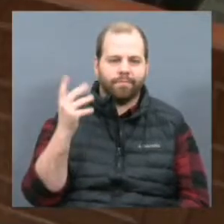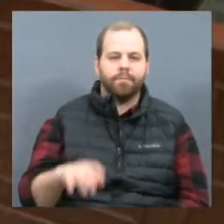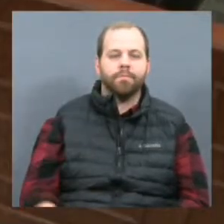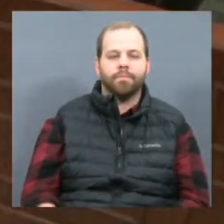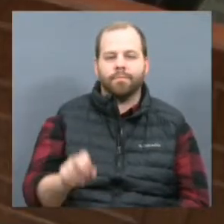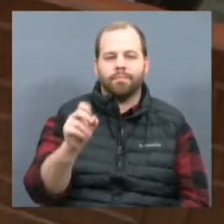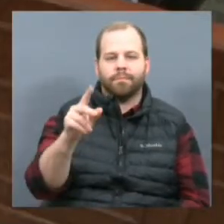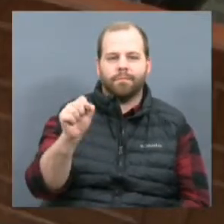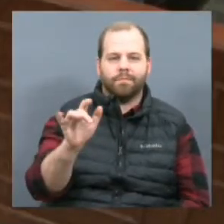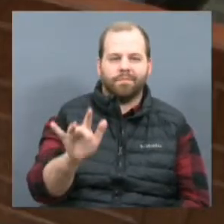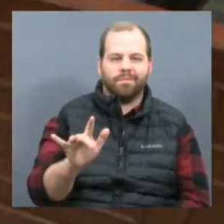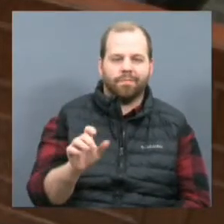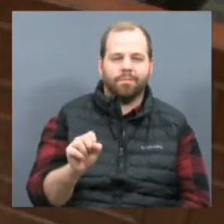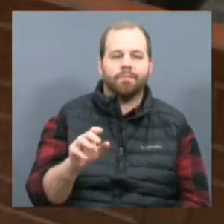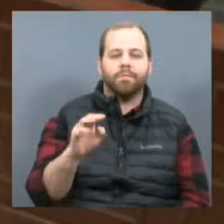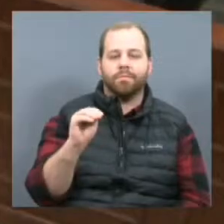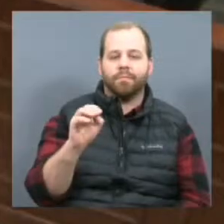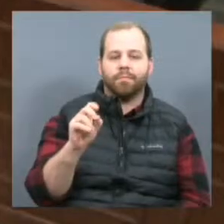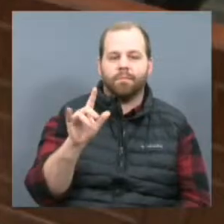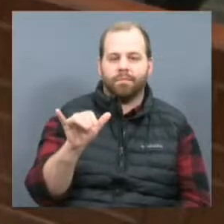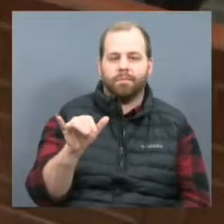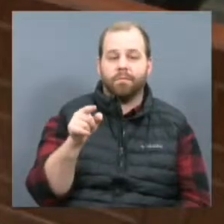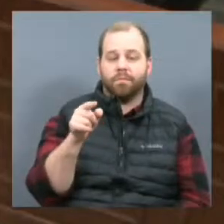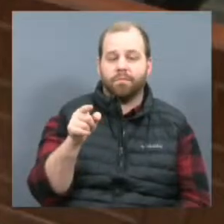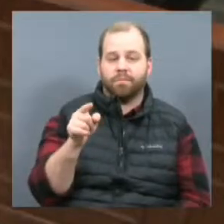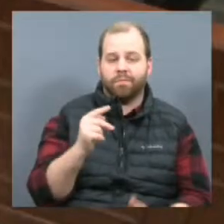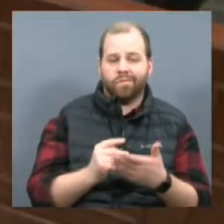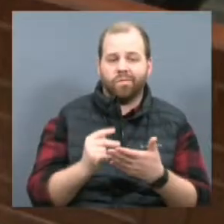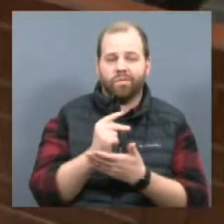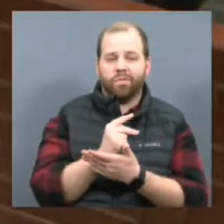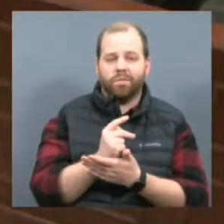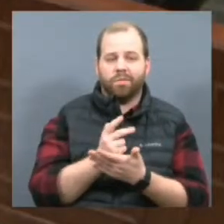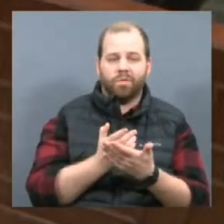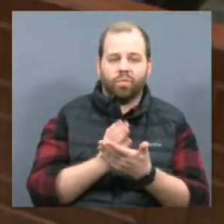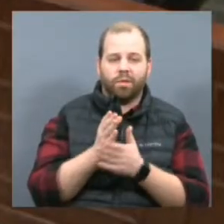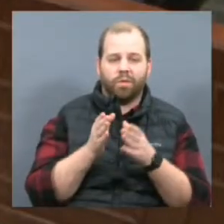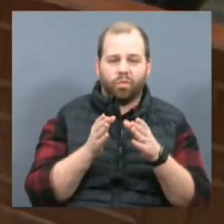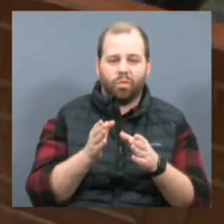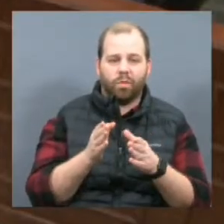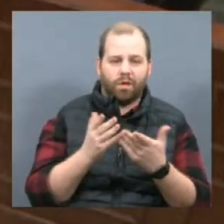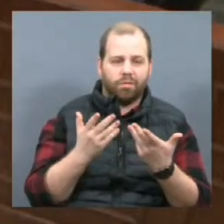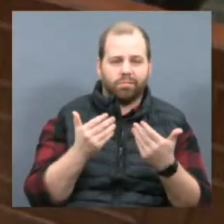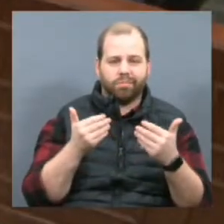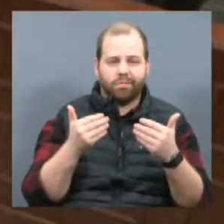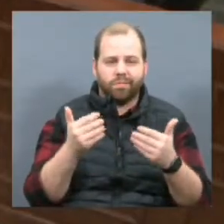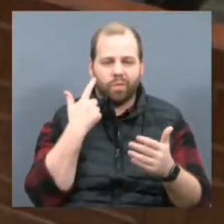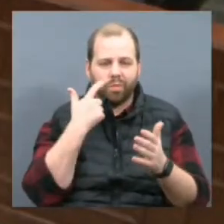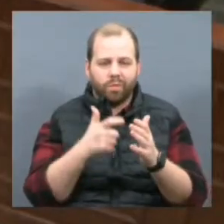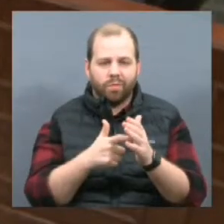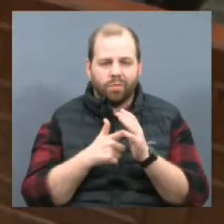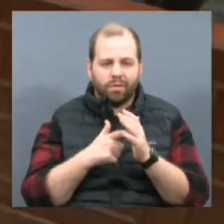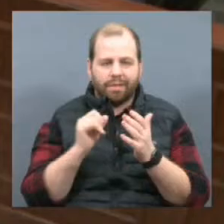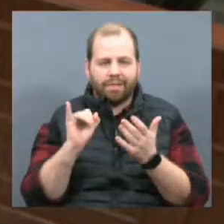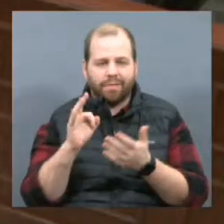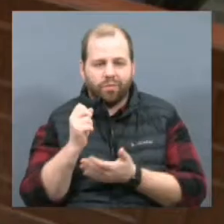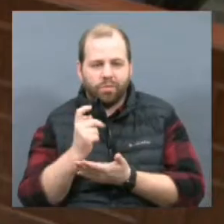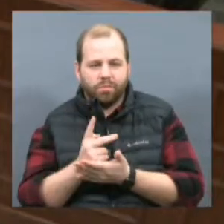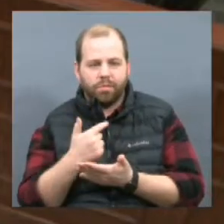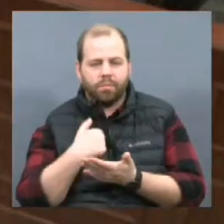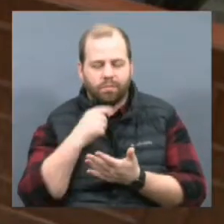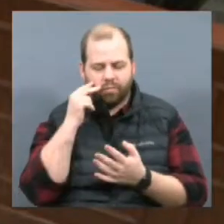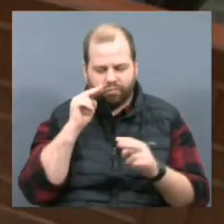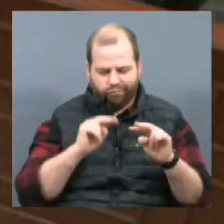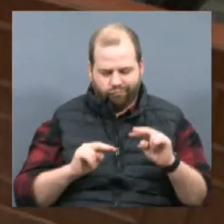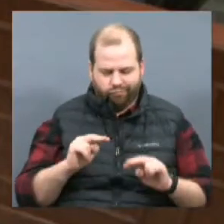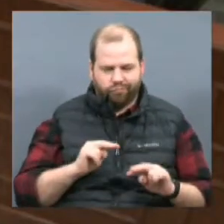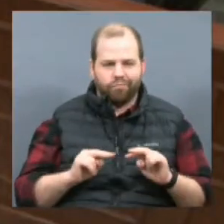Yeah. Monty, have you went over the right-of-way dedications and everything that's going to be required if this is approved? Because I was looking at